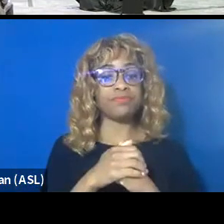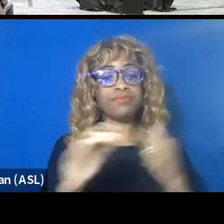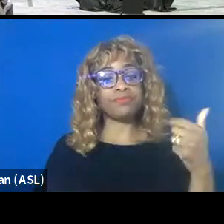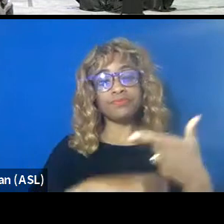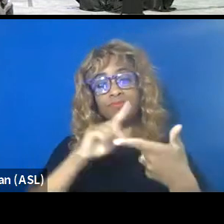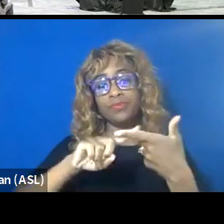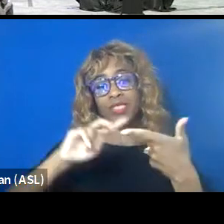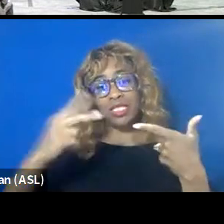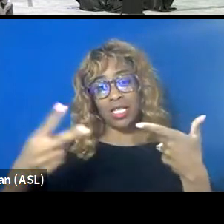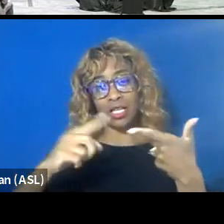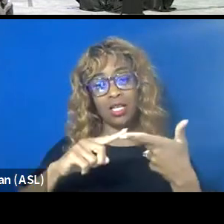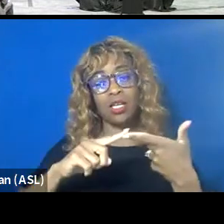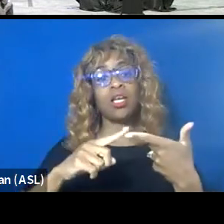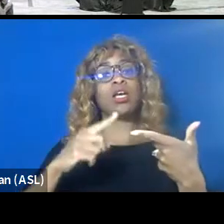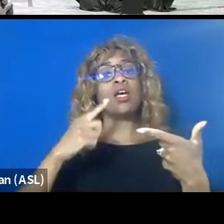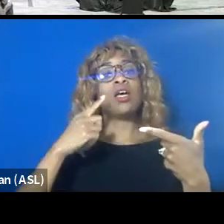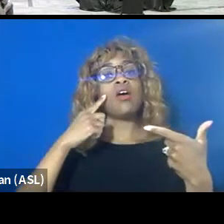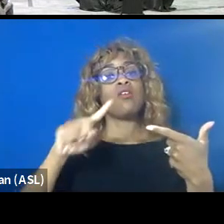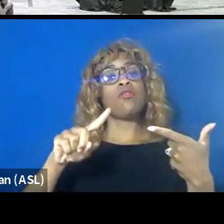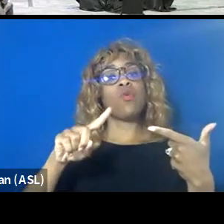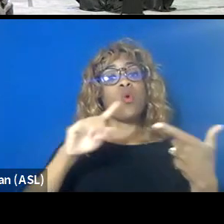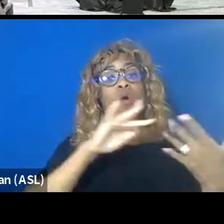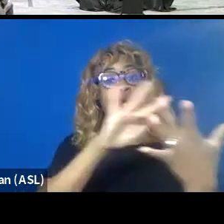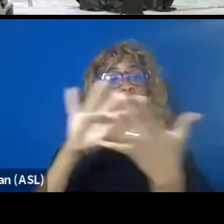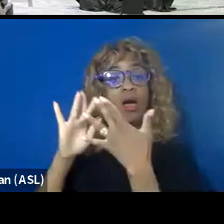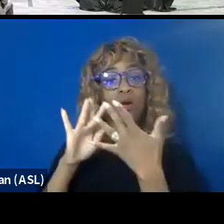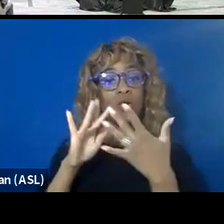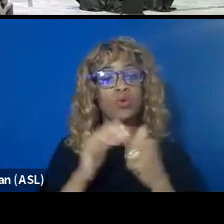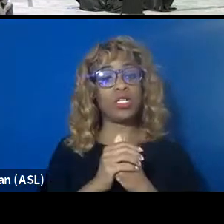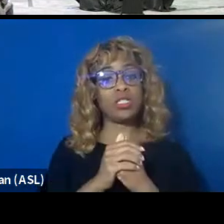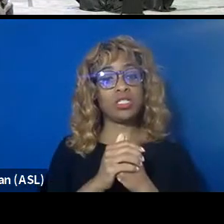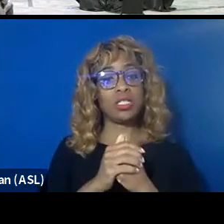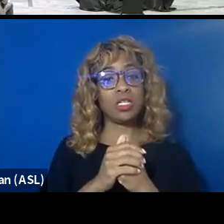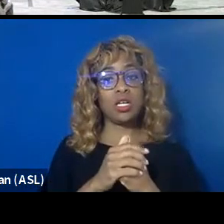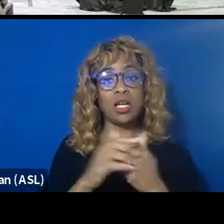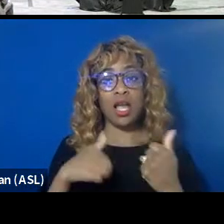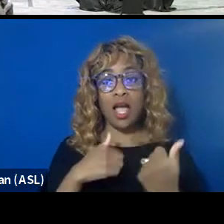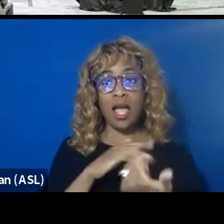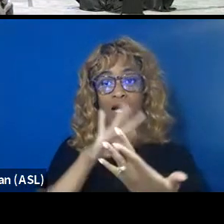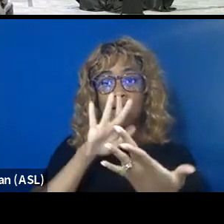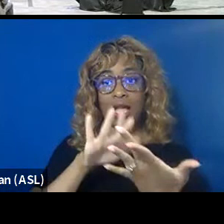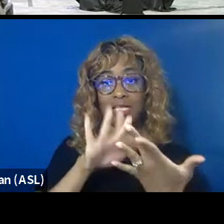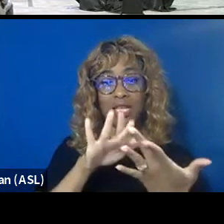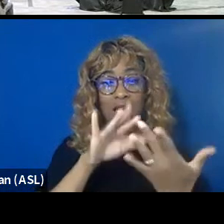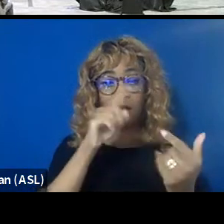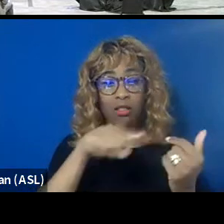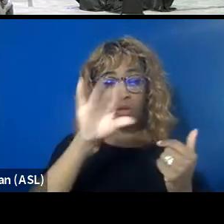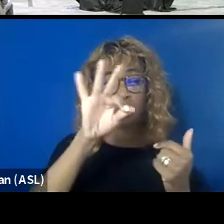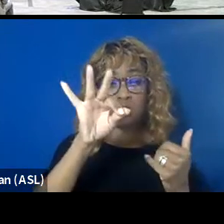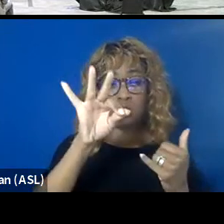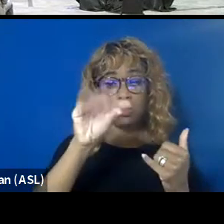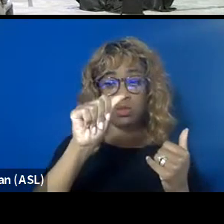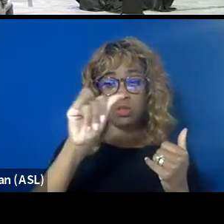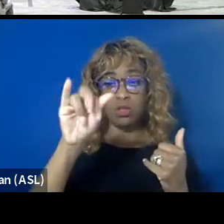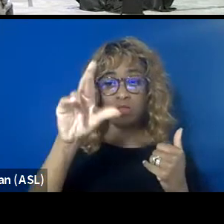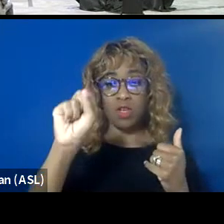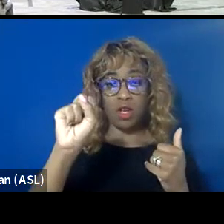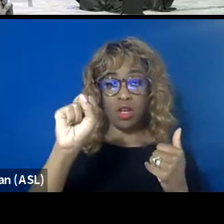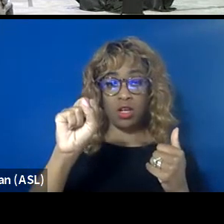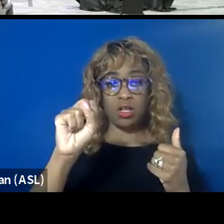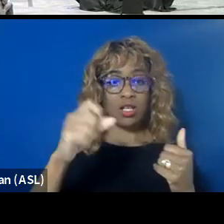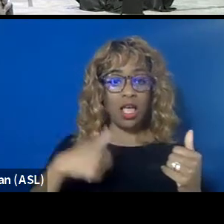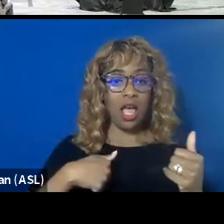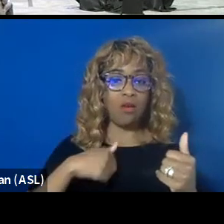Second, as far as it goes for the outreach, when I contacted these fairs, I was not lone dogging